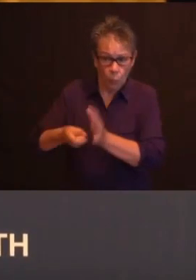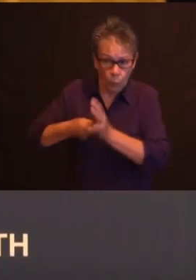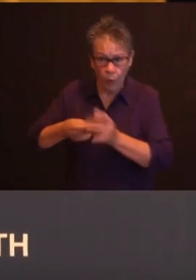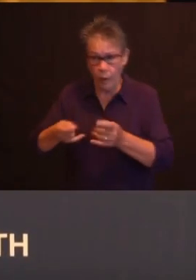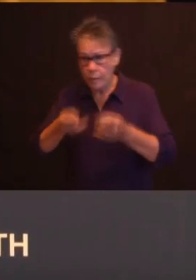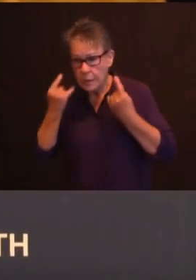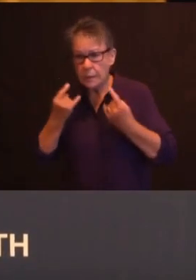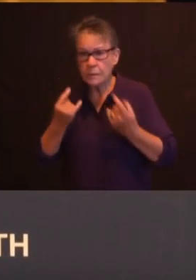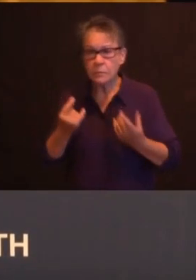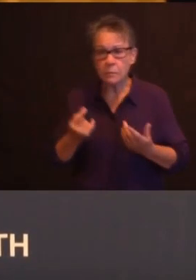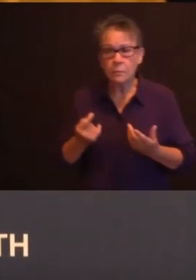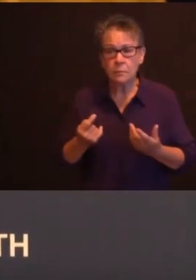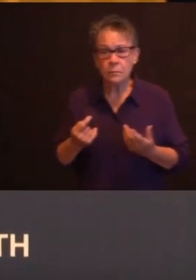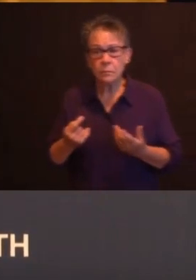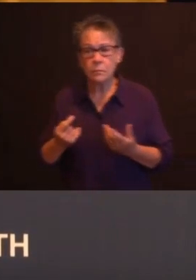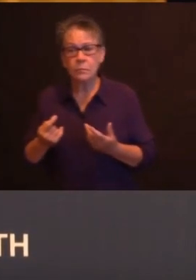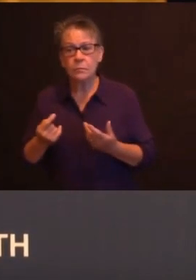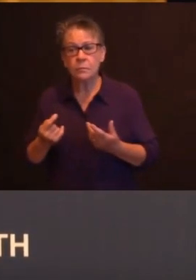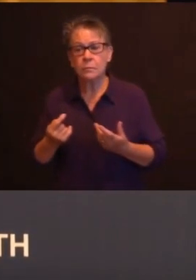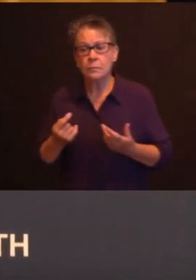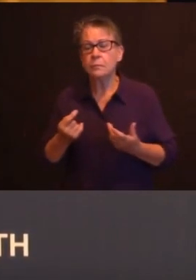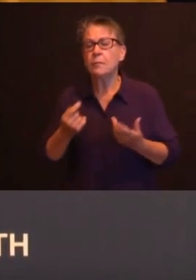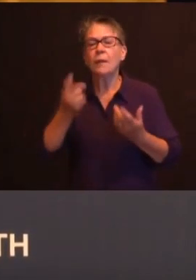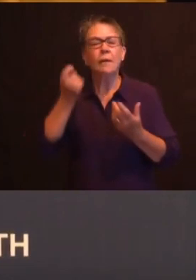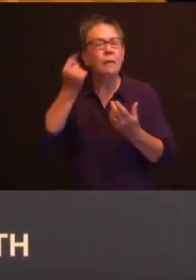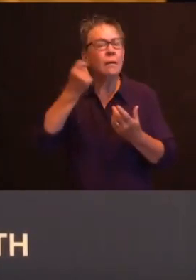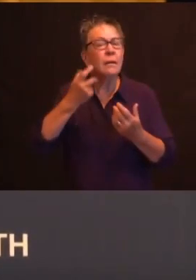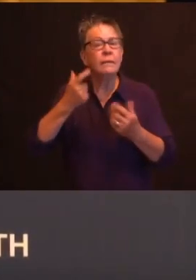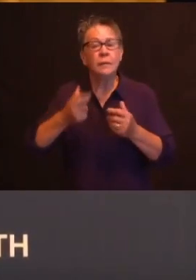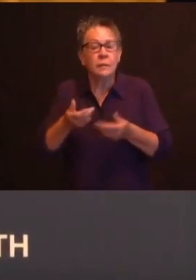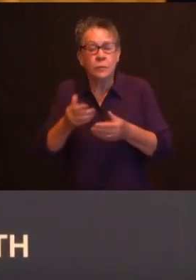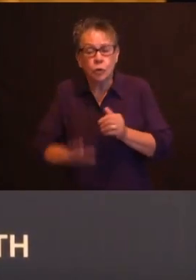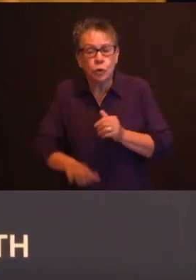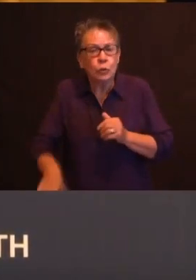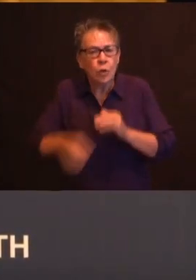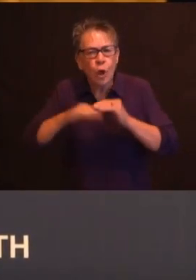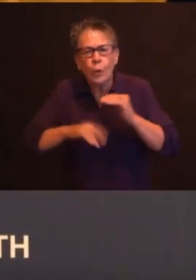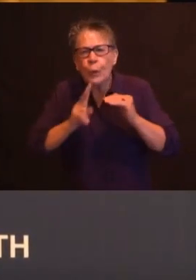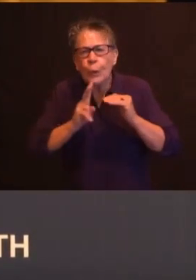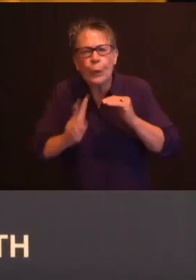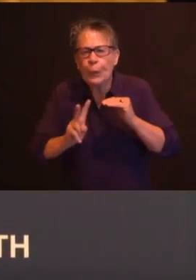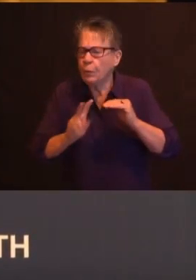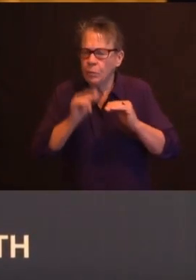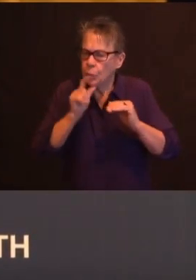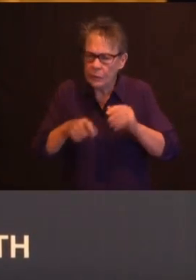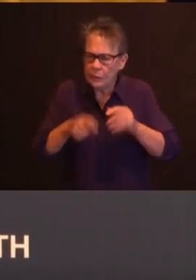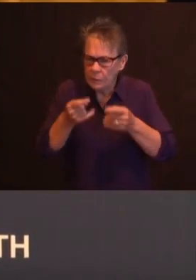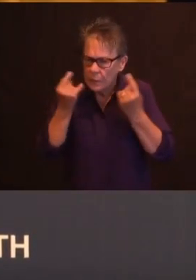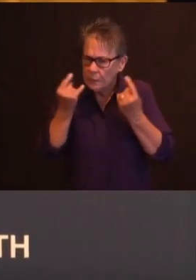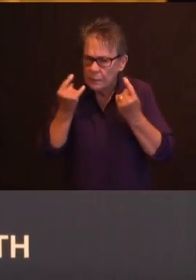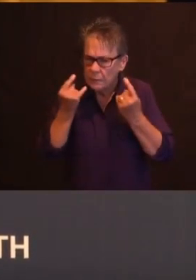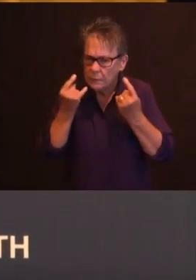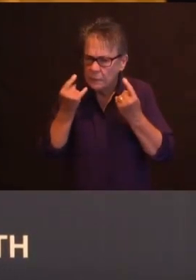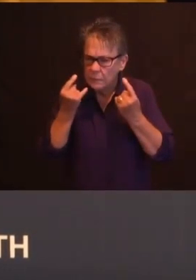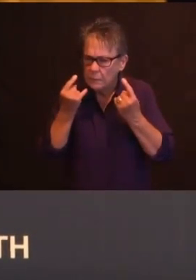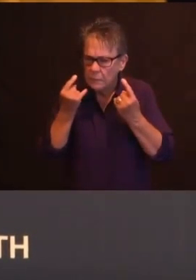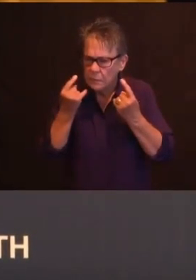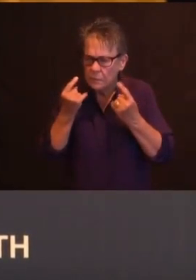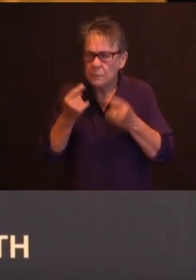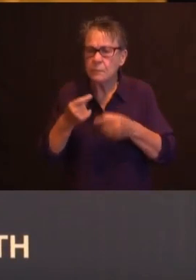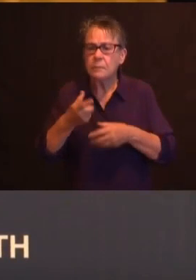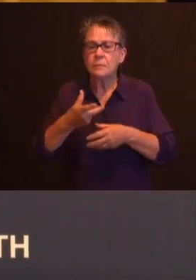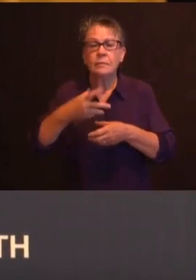without question, to be masked up inside, and that includes NJ Transit. Listen, in a perfect